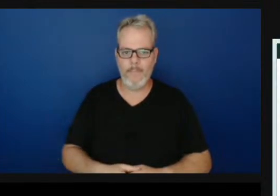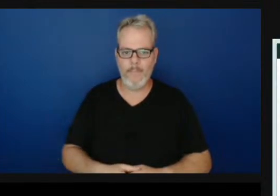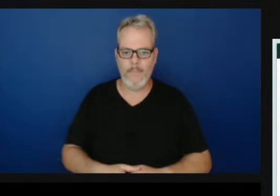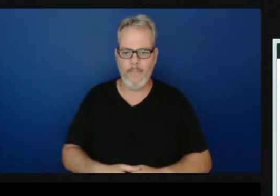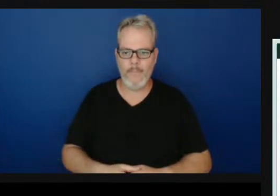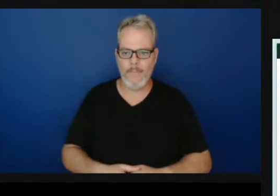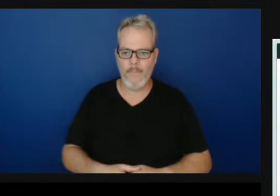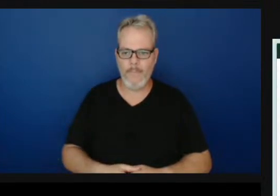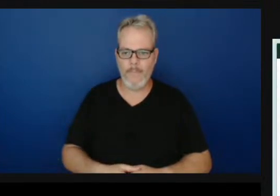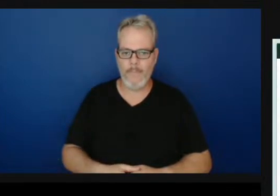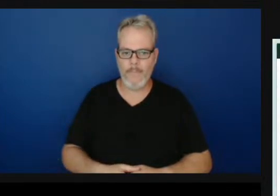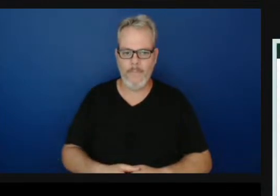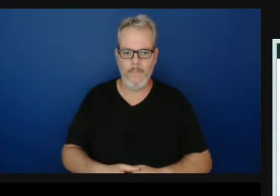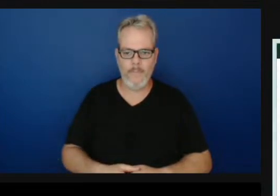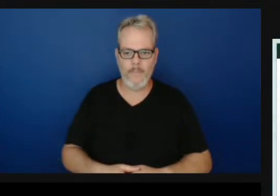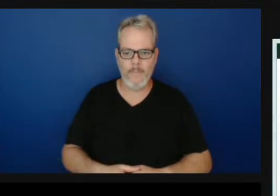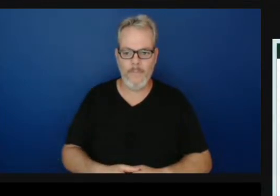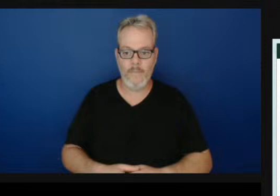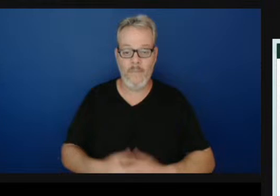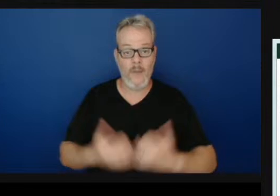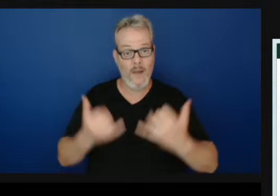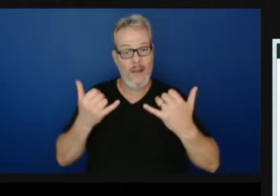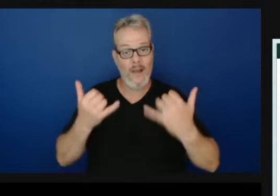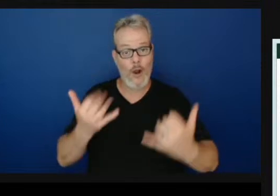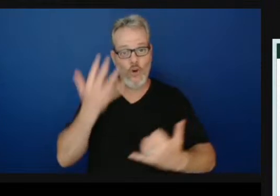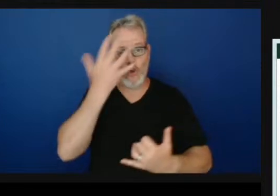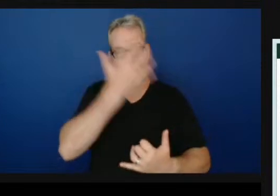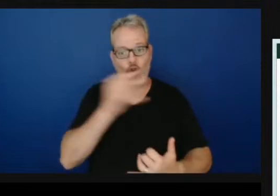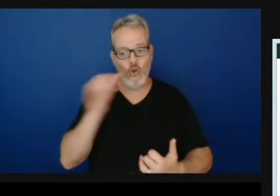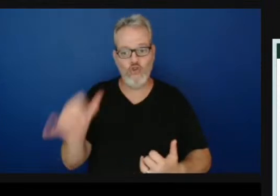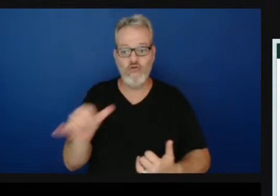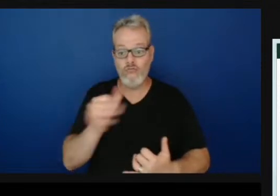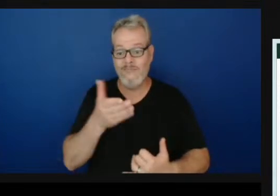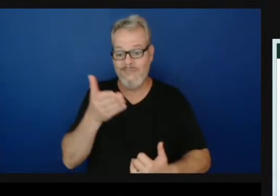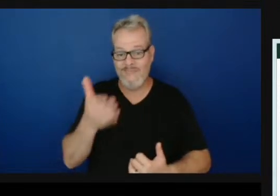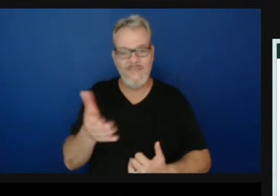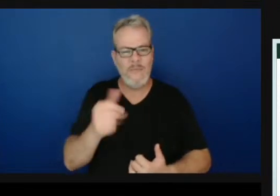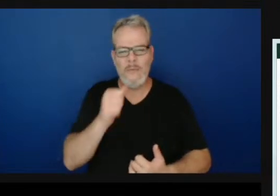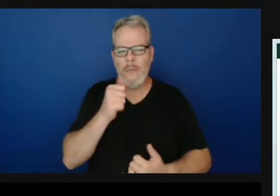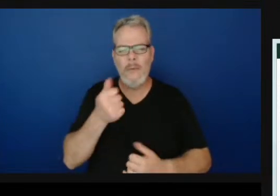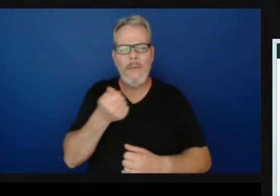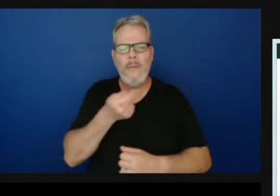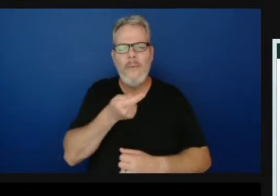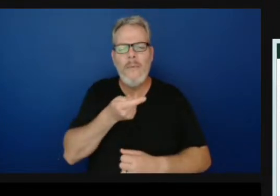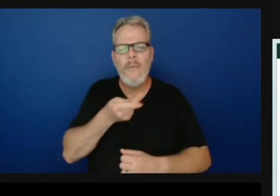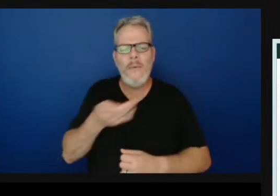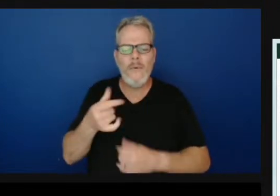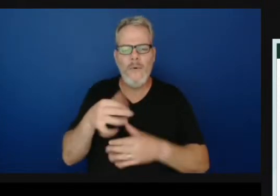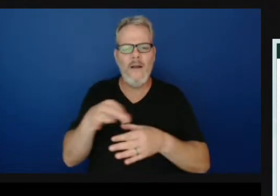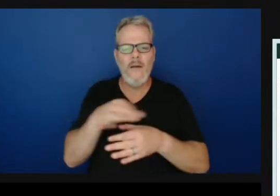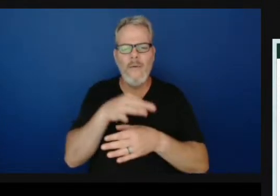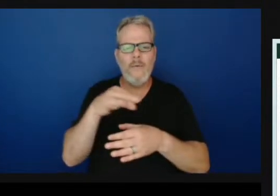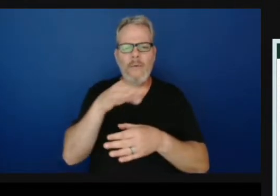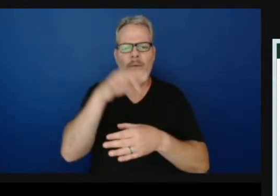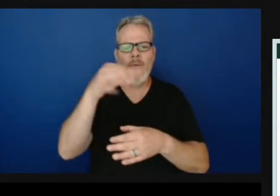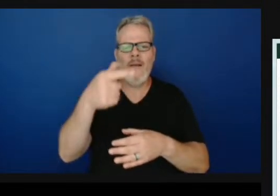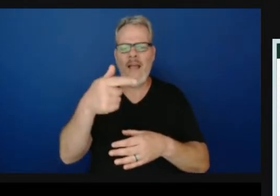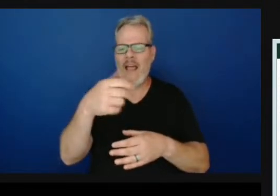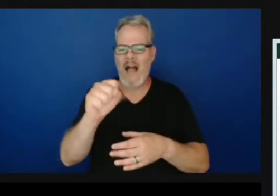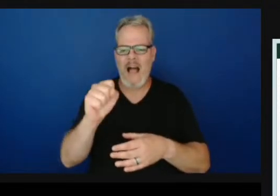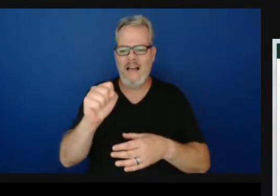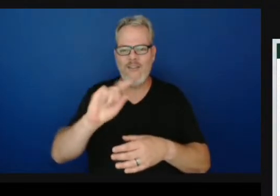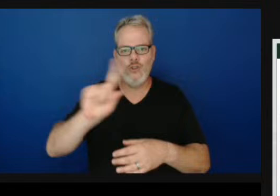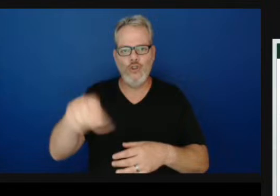And that currently looks like this. Not a whole lot of gas is coming from the volcano. And it's coming out just from